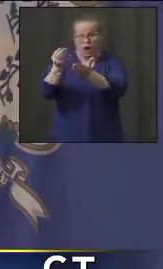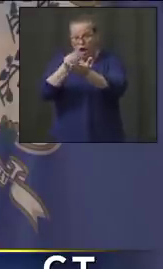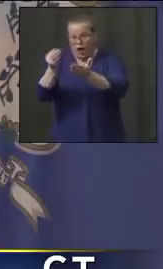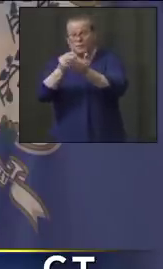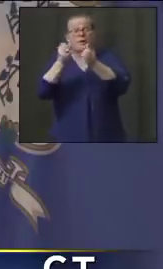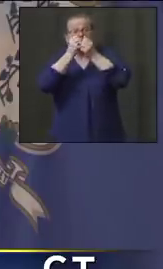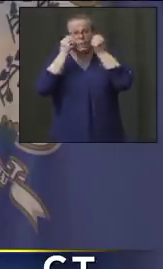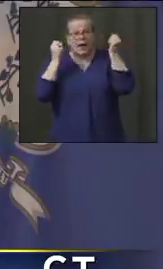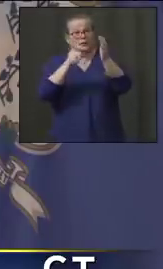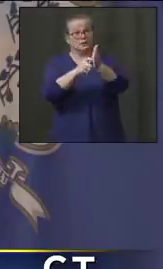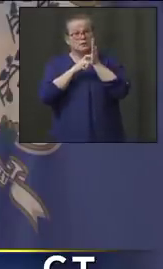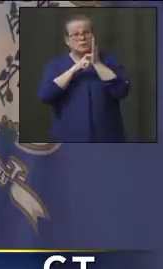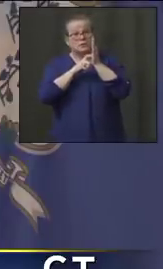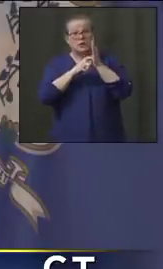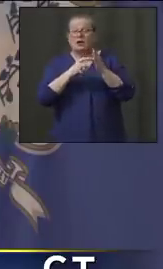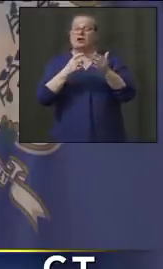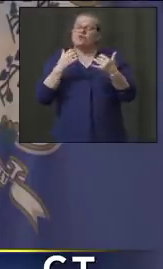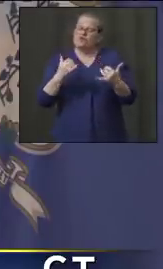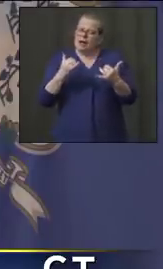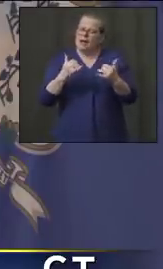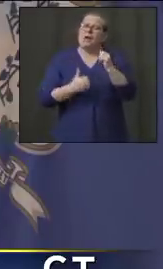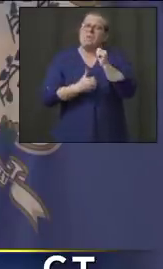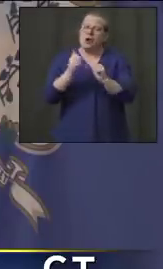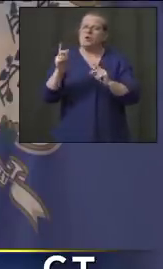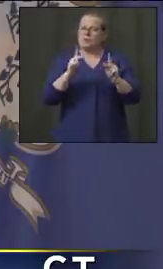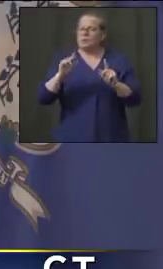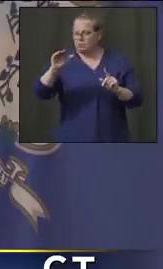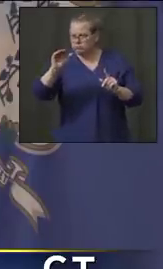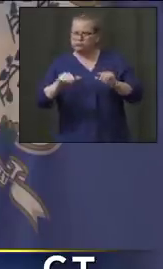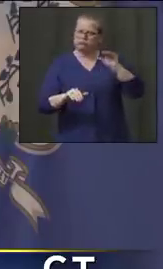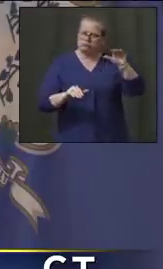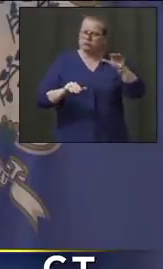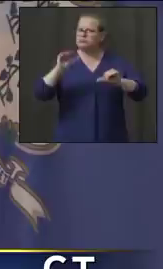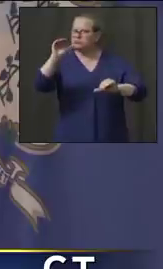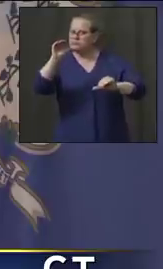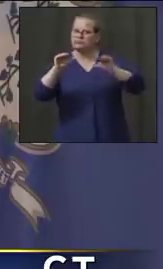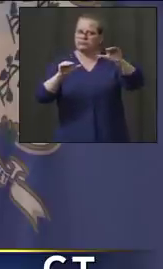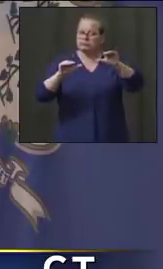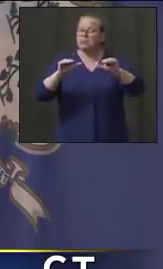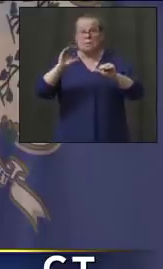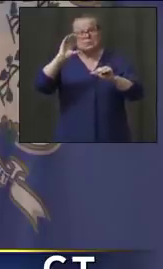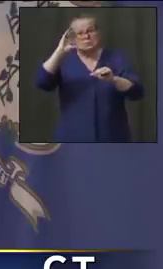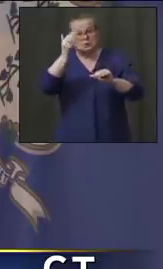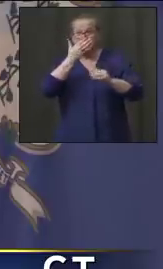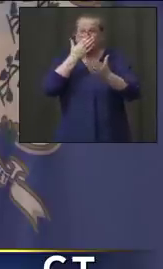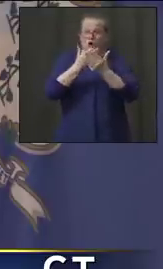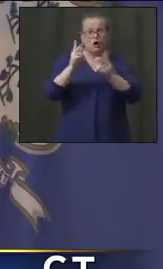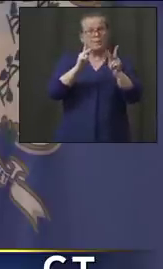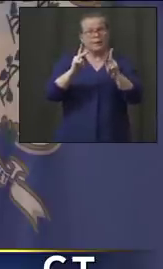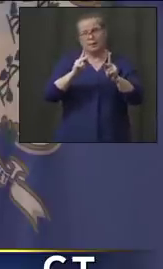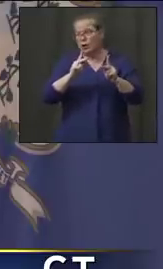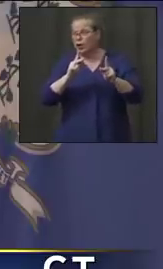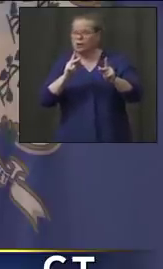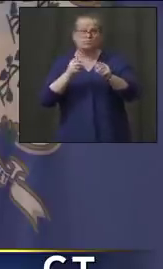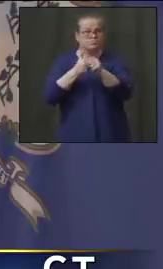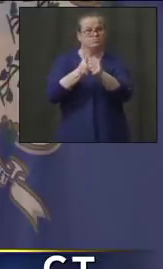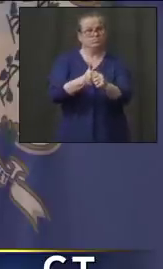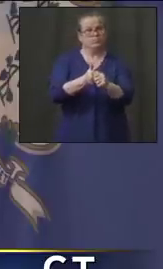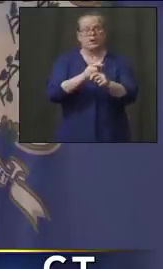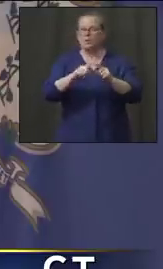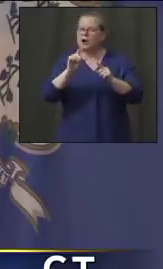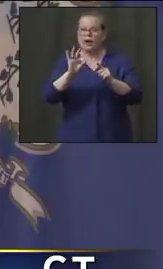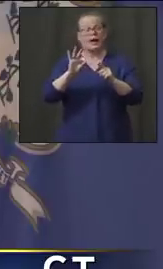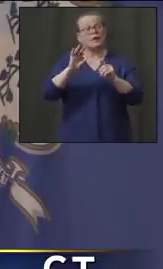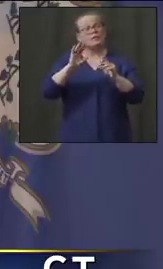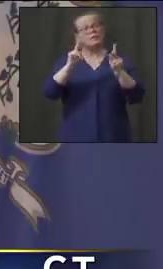of it is through self-policing right now. I think people have been pretty good, but if they haven't been pretty good, we'll find out about it and we will enforce it. Yeah,